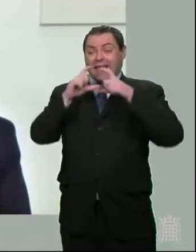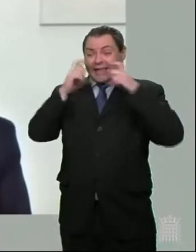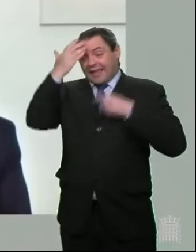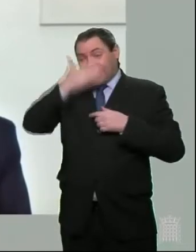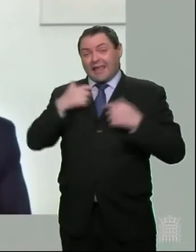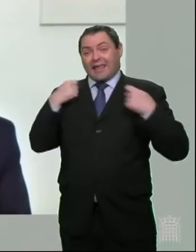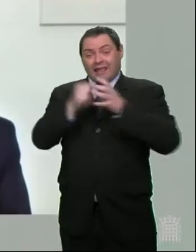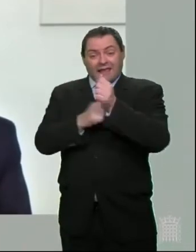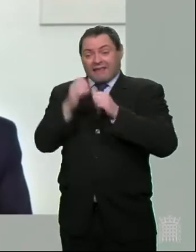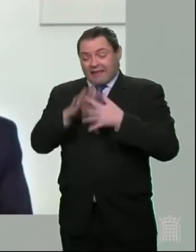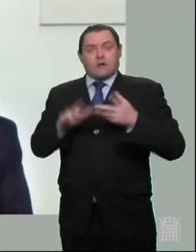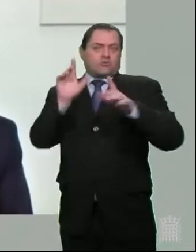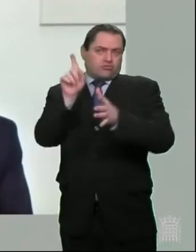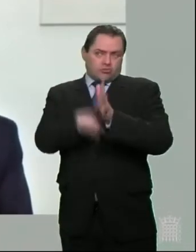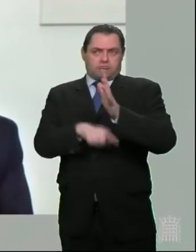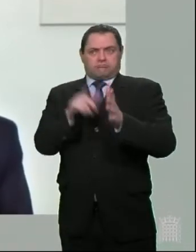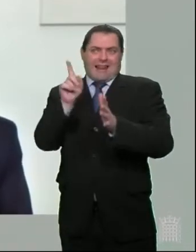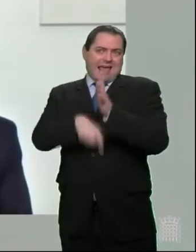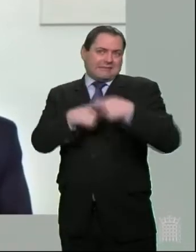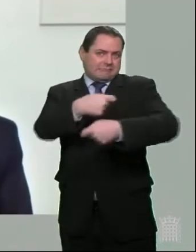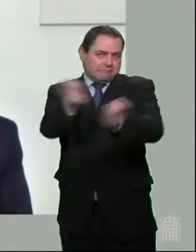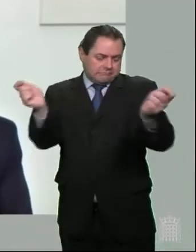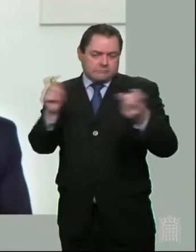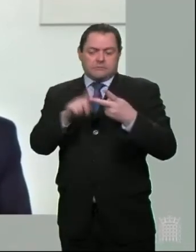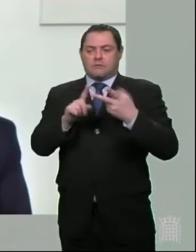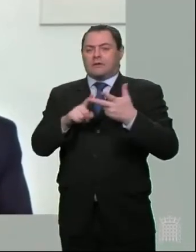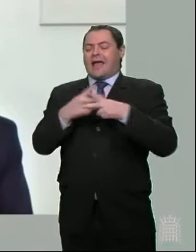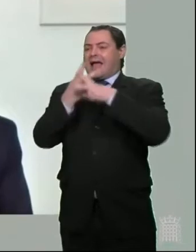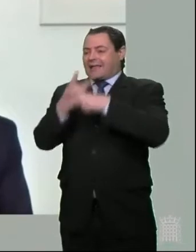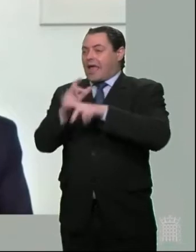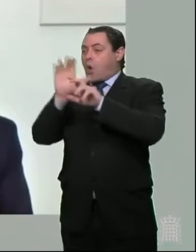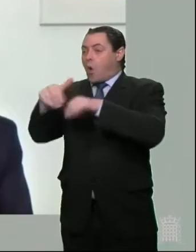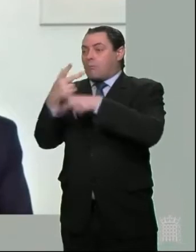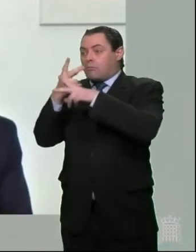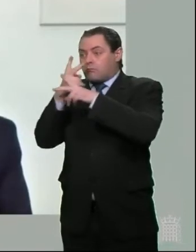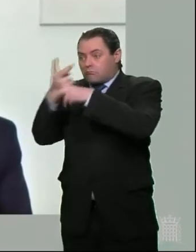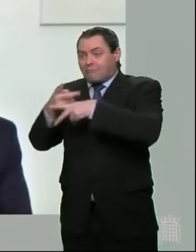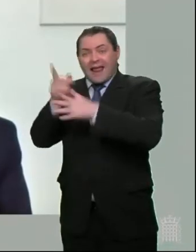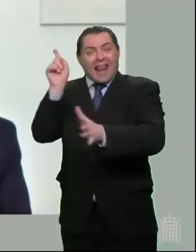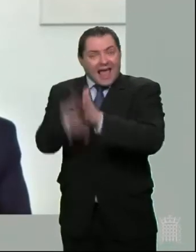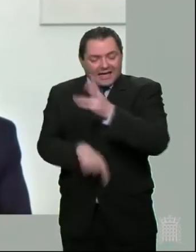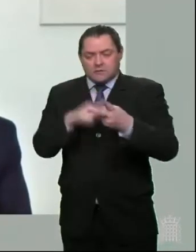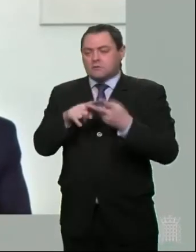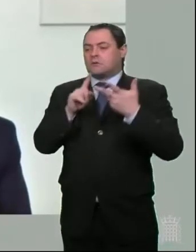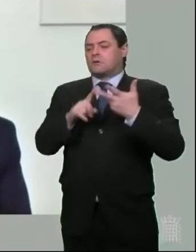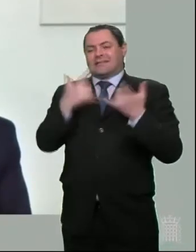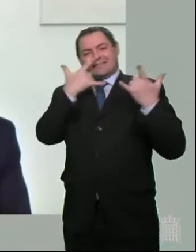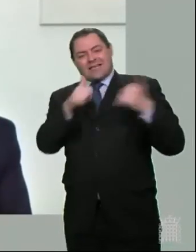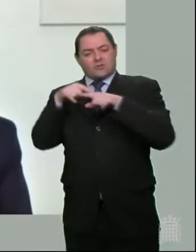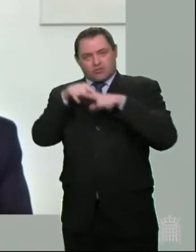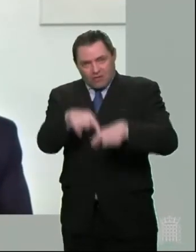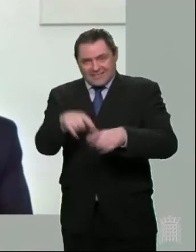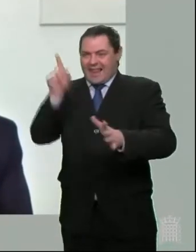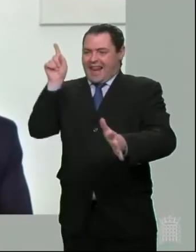to protect our care homes, slow on testing and tracing, slow into the second lockdown in the